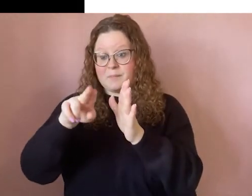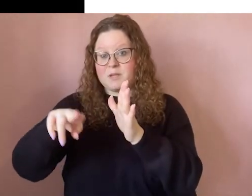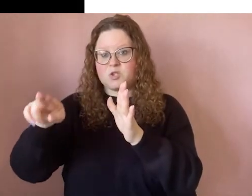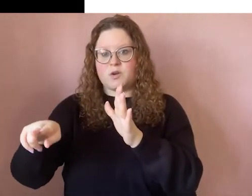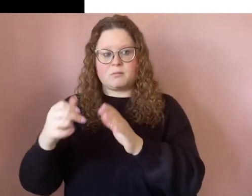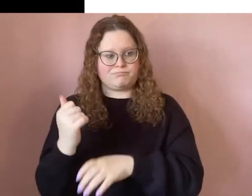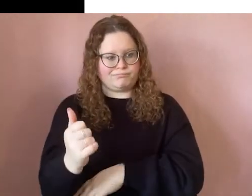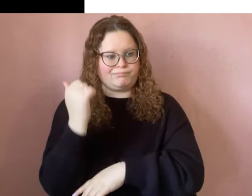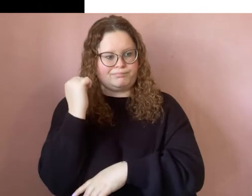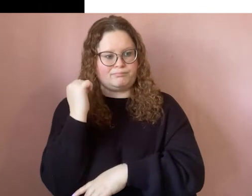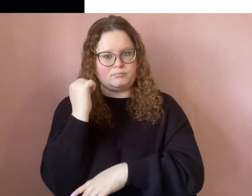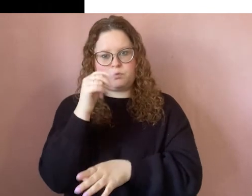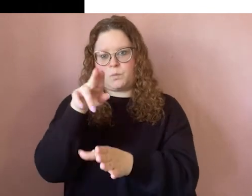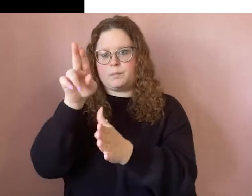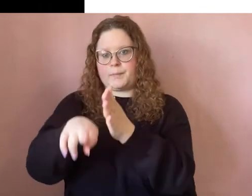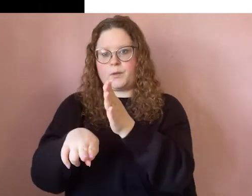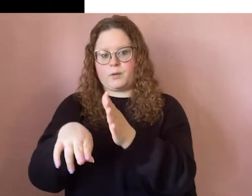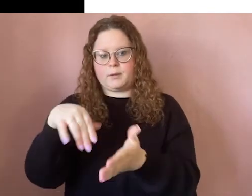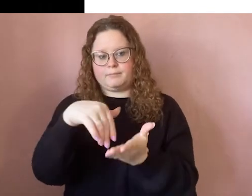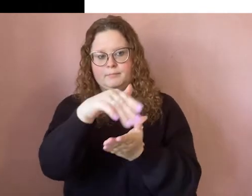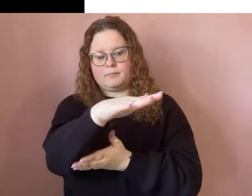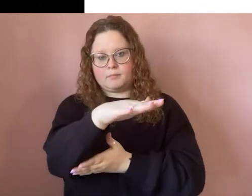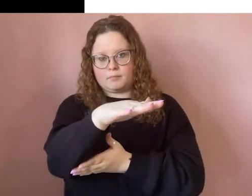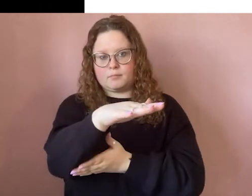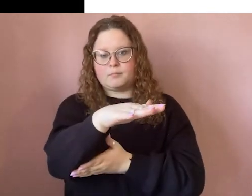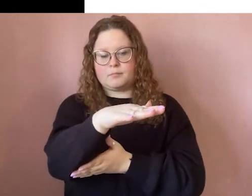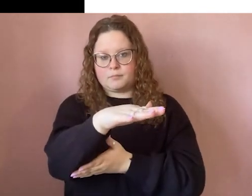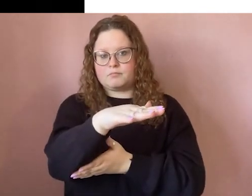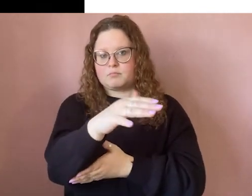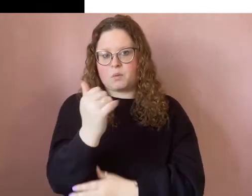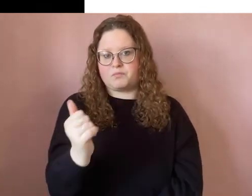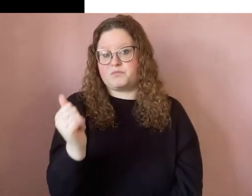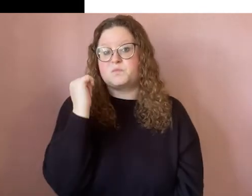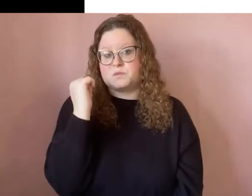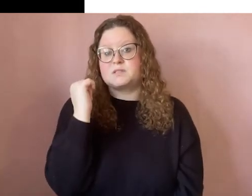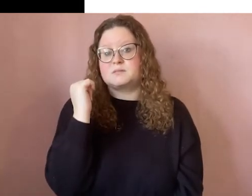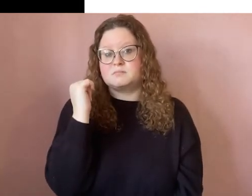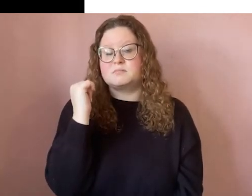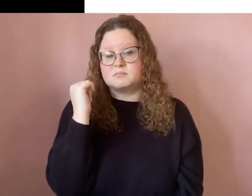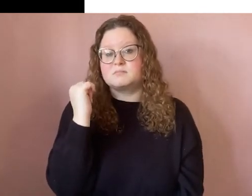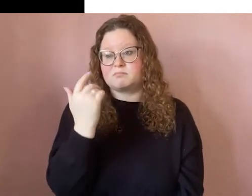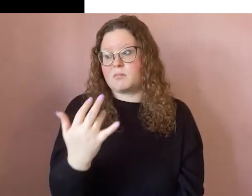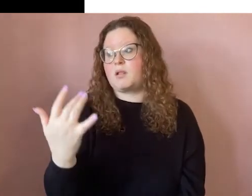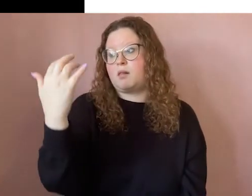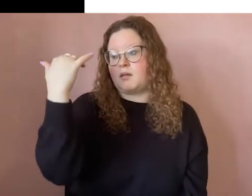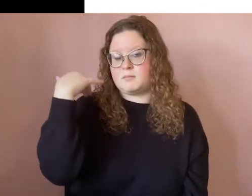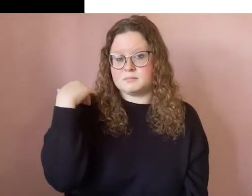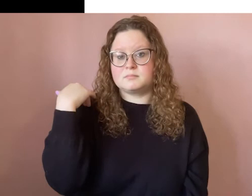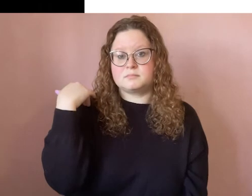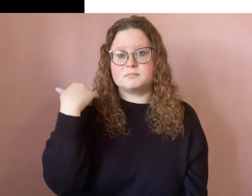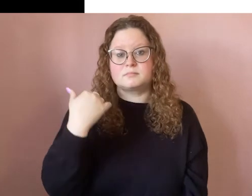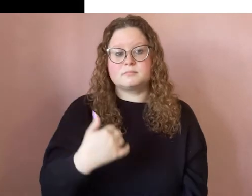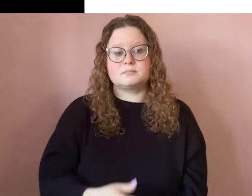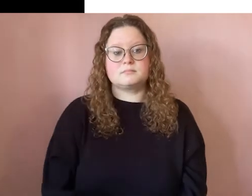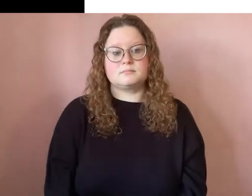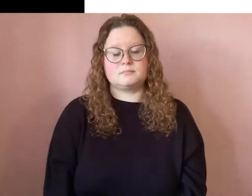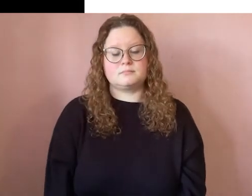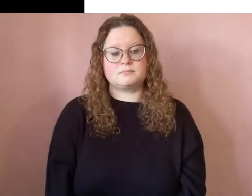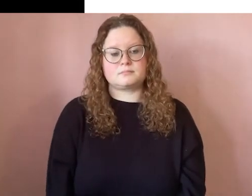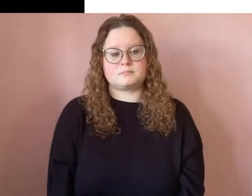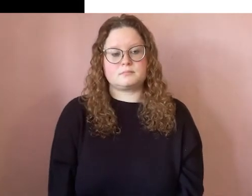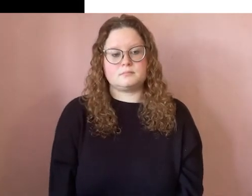And it is not a form of illness. Being a psychopath is not a form of mental illness. It's the way that person